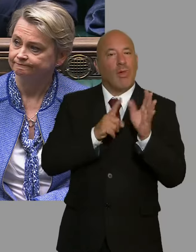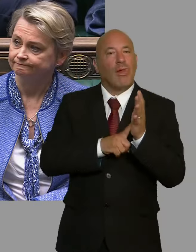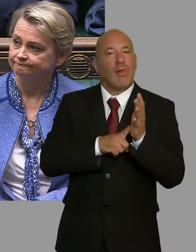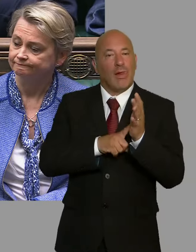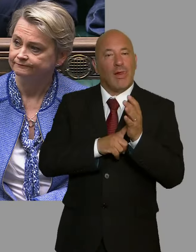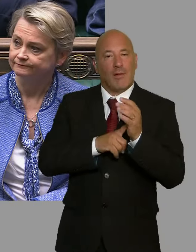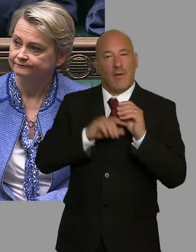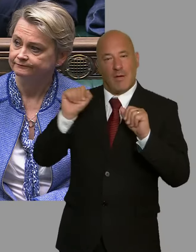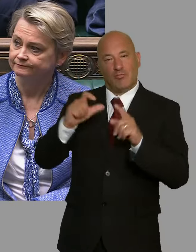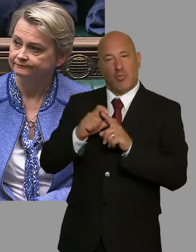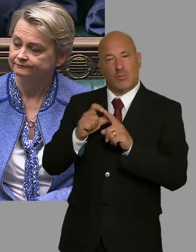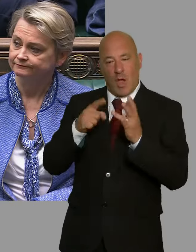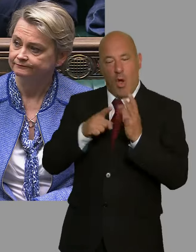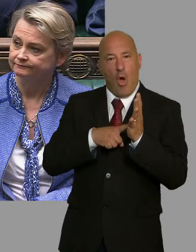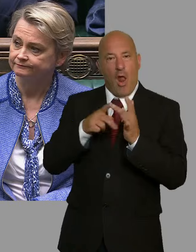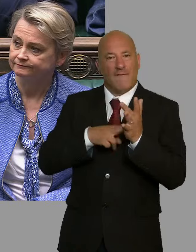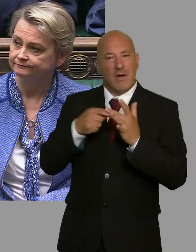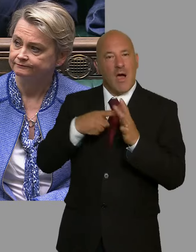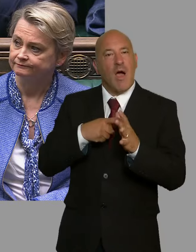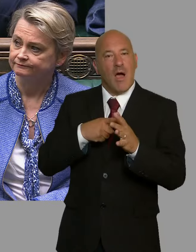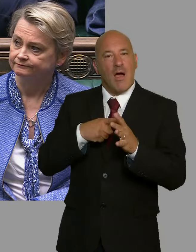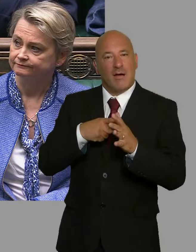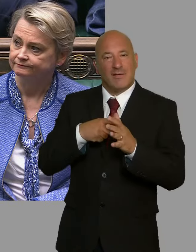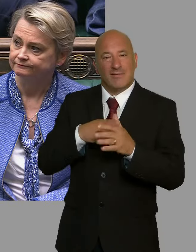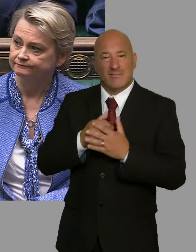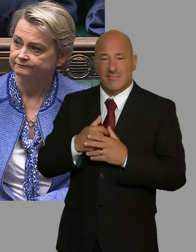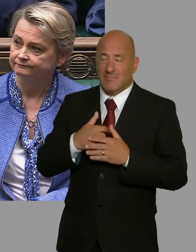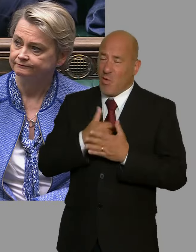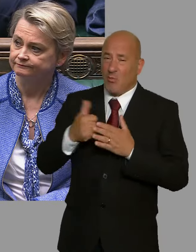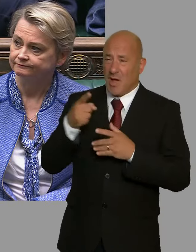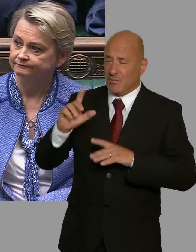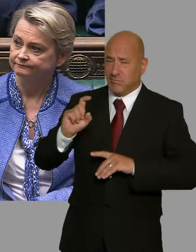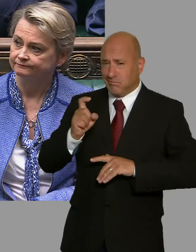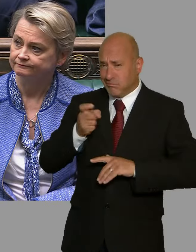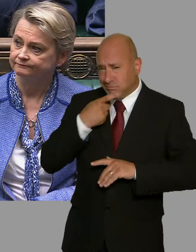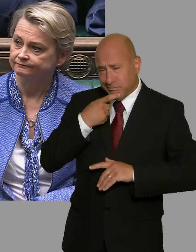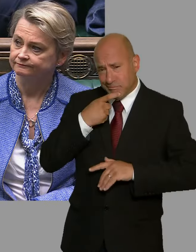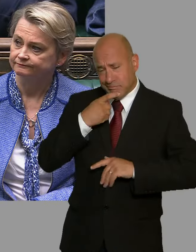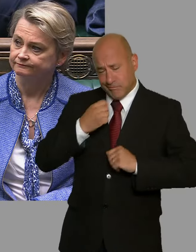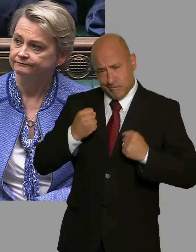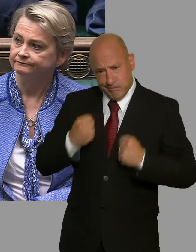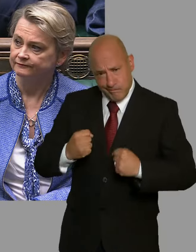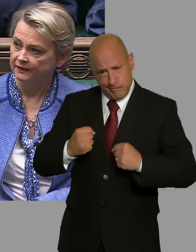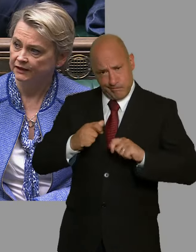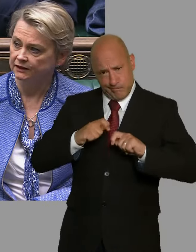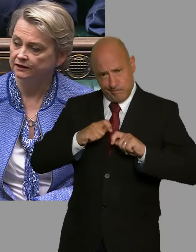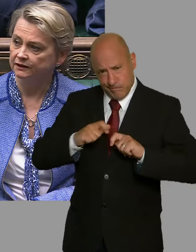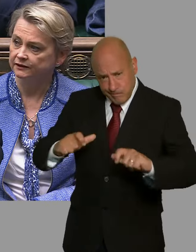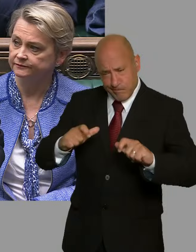the whole House will pay tribute to her extraordinary courage and extraordinary resolve.